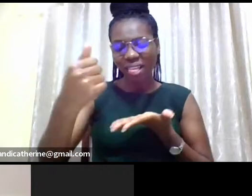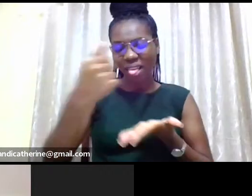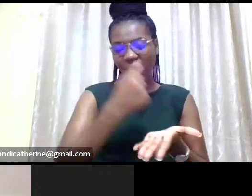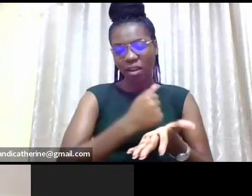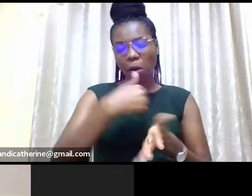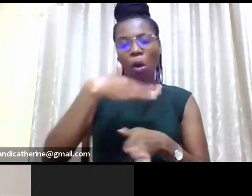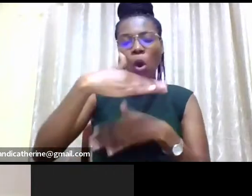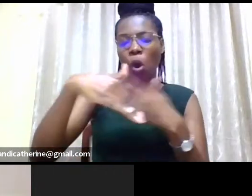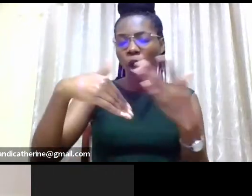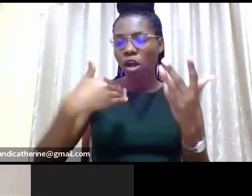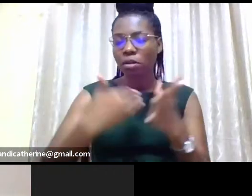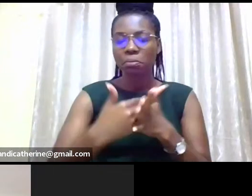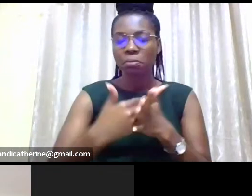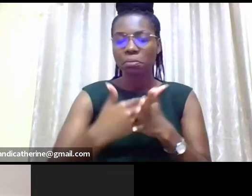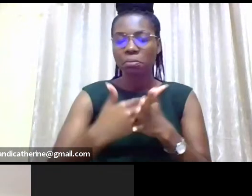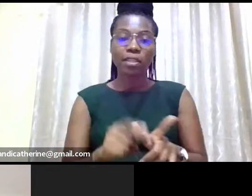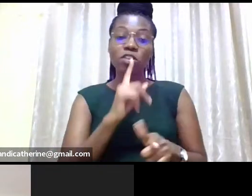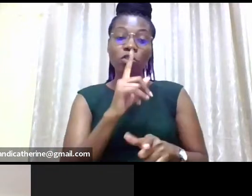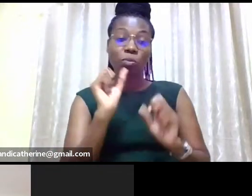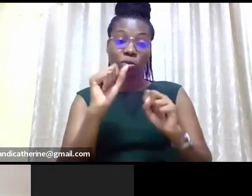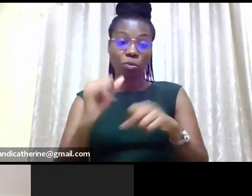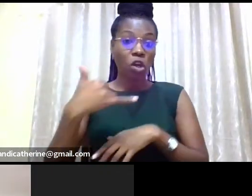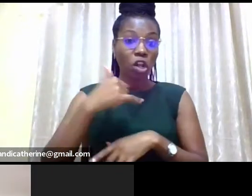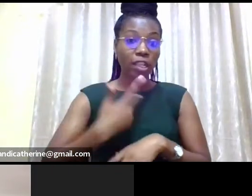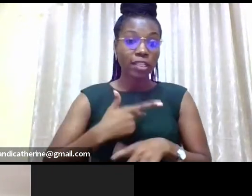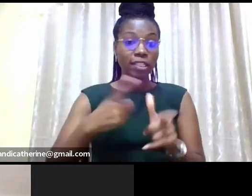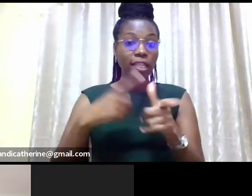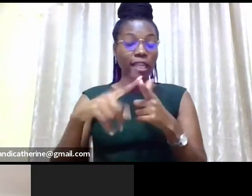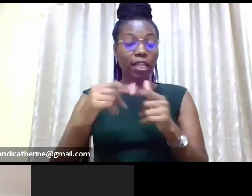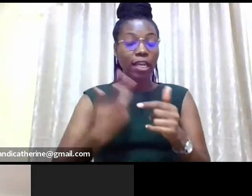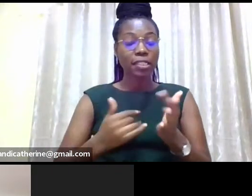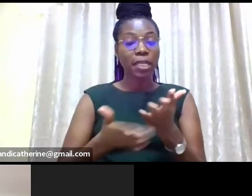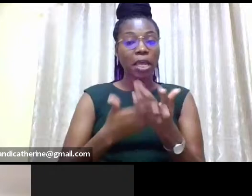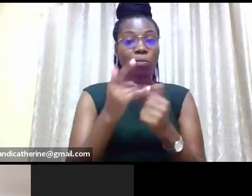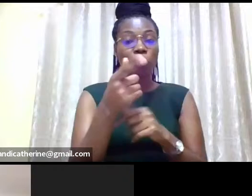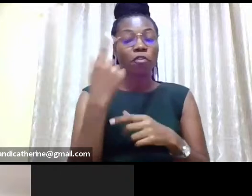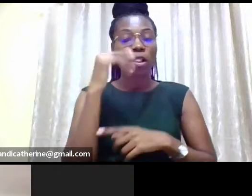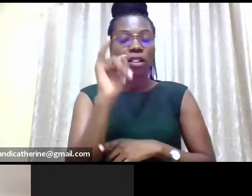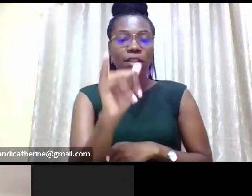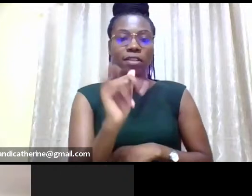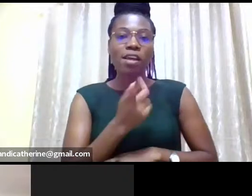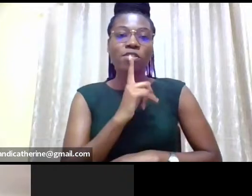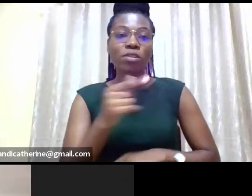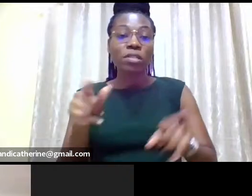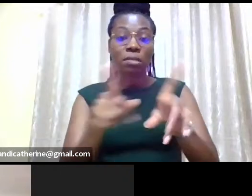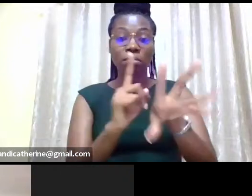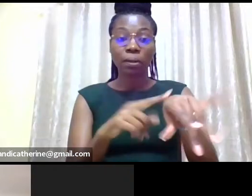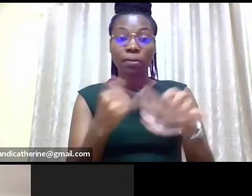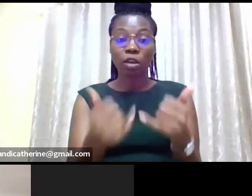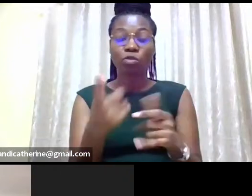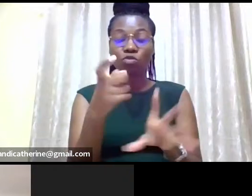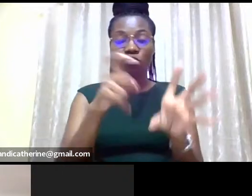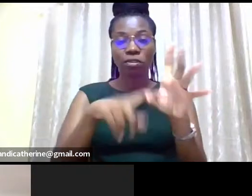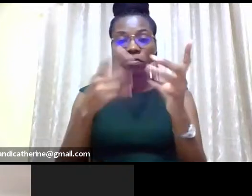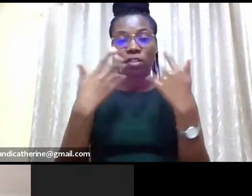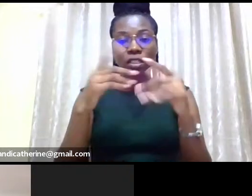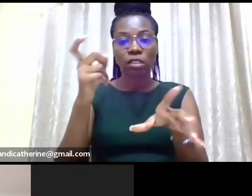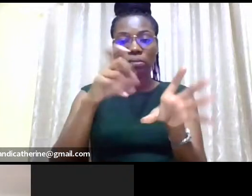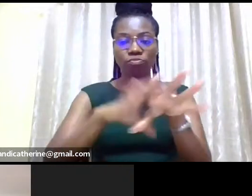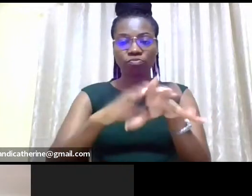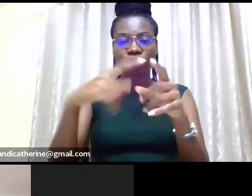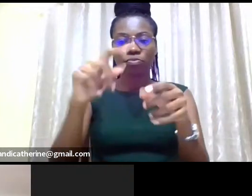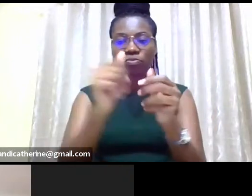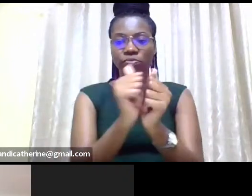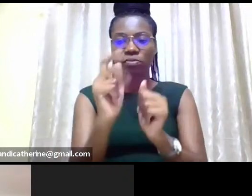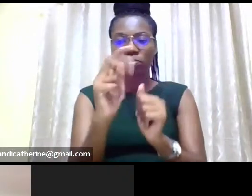You can reach out to us and we'll be able to support you on that. So you are tuned in to Get It Right with Atara Solutions, which